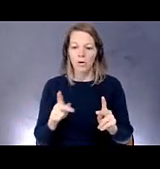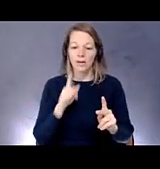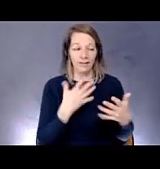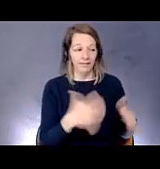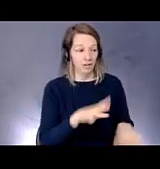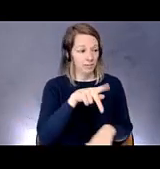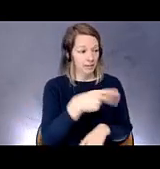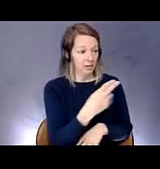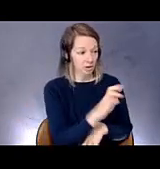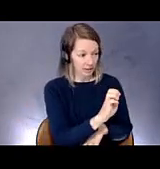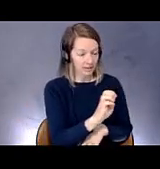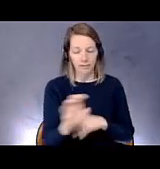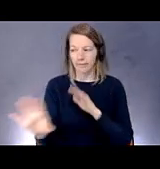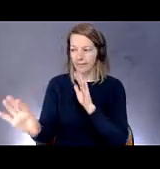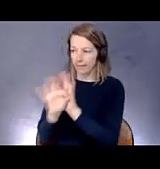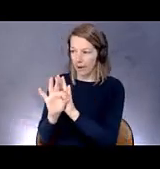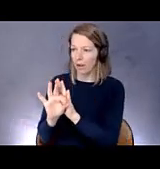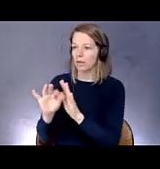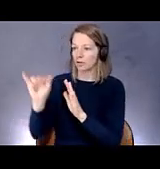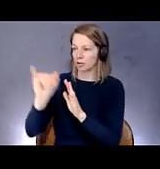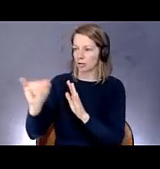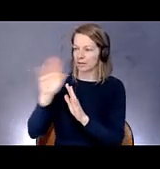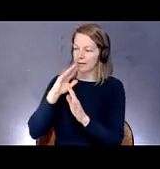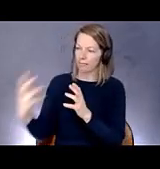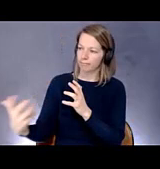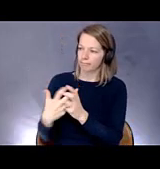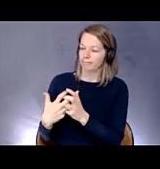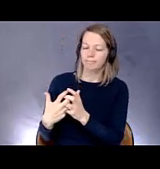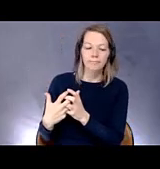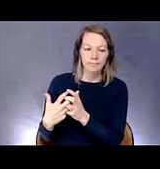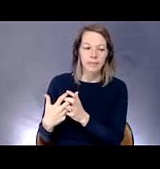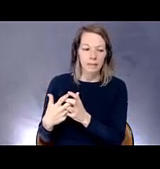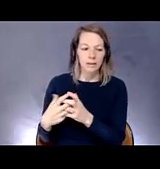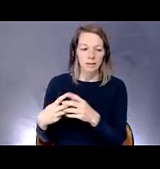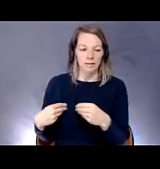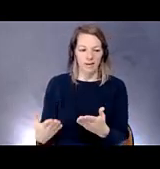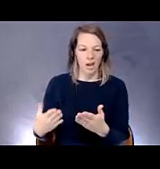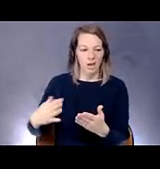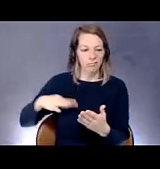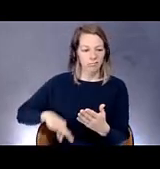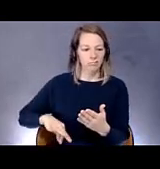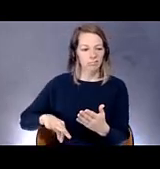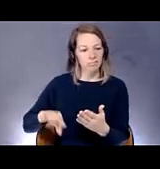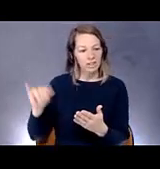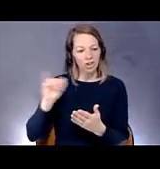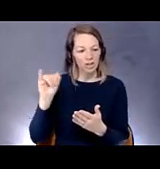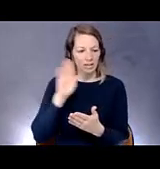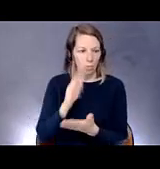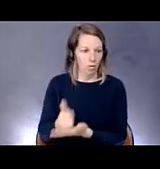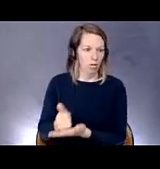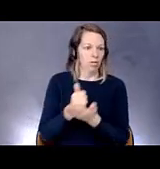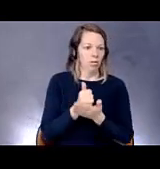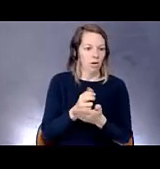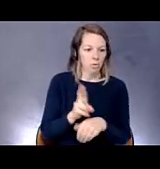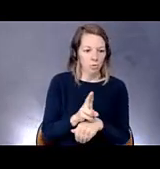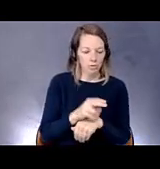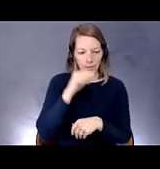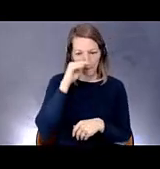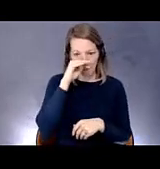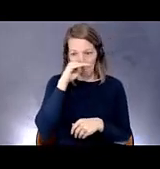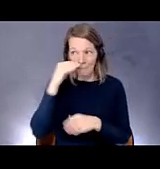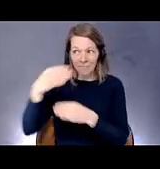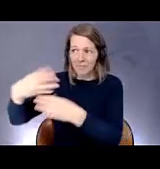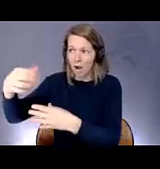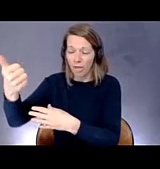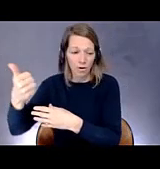PHE to find products that are meaningful to them and provide benefits that they're going to be able to use. And we know the Colorado option does that, and the other products that are on the exchange